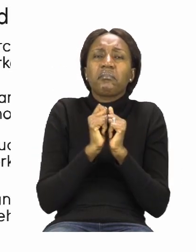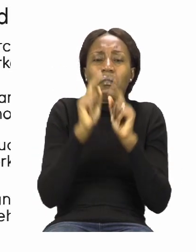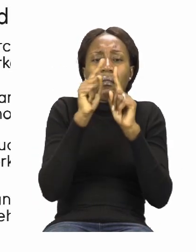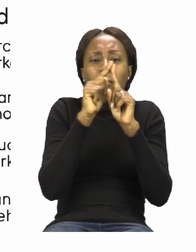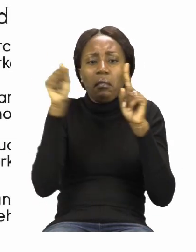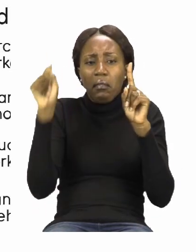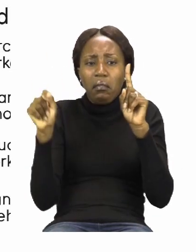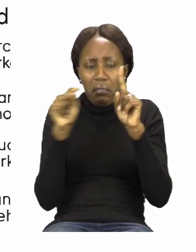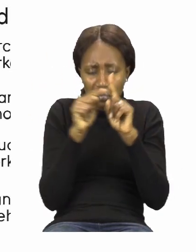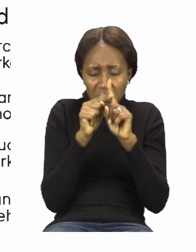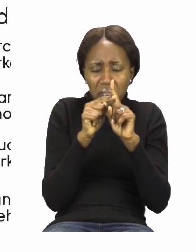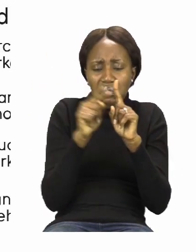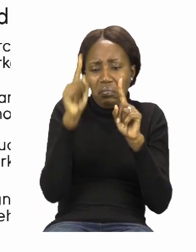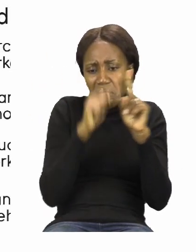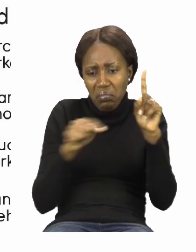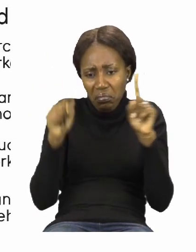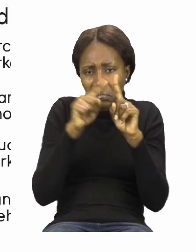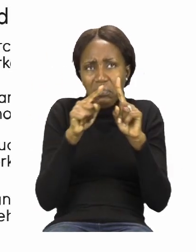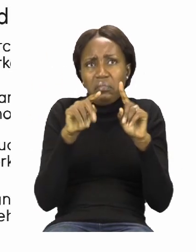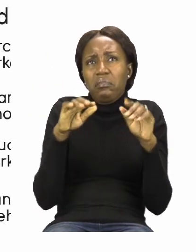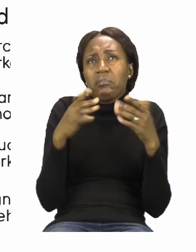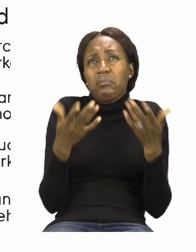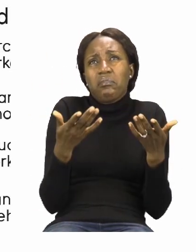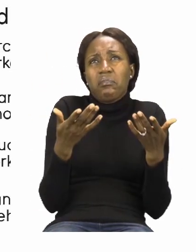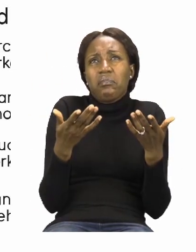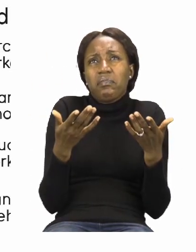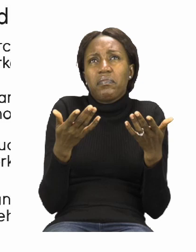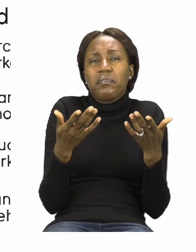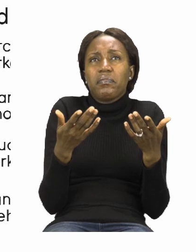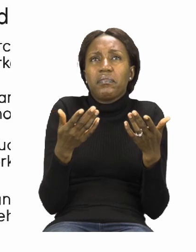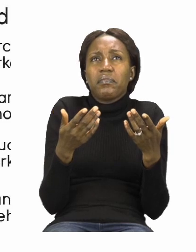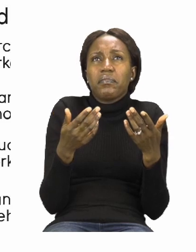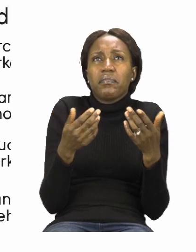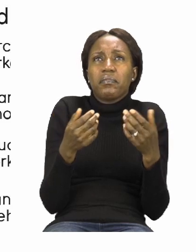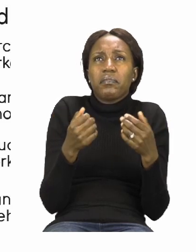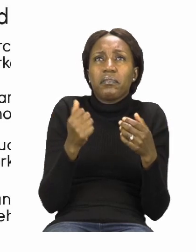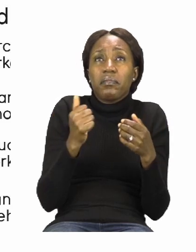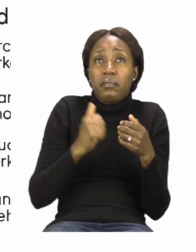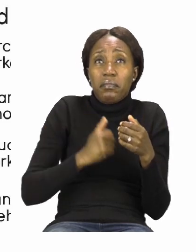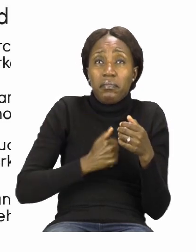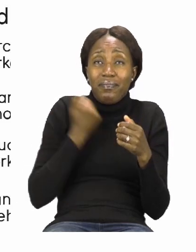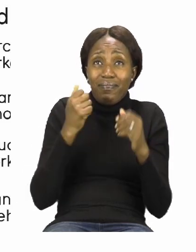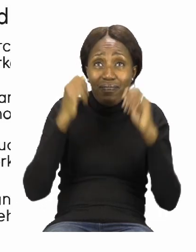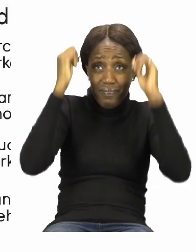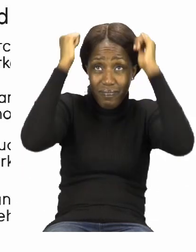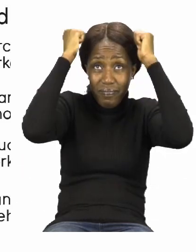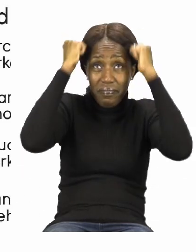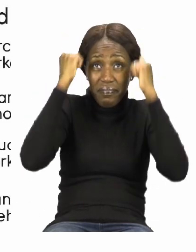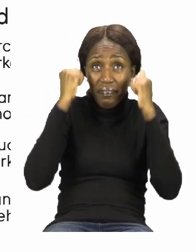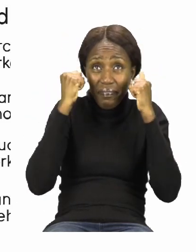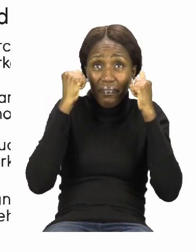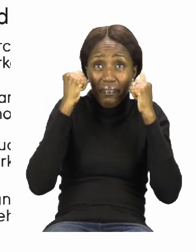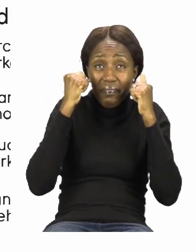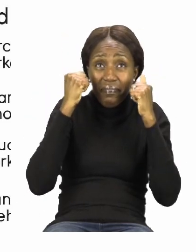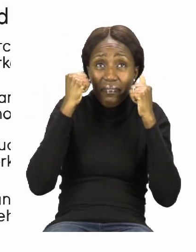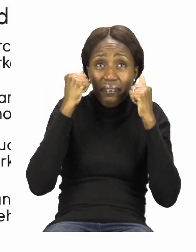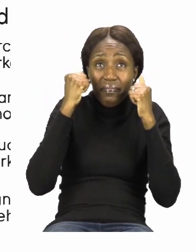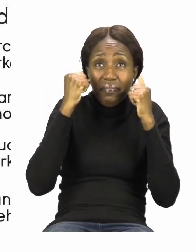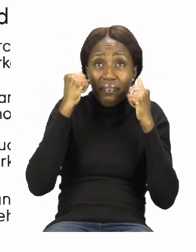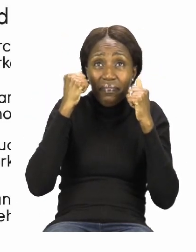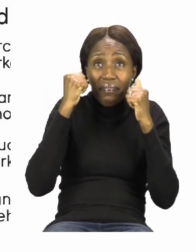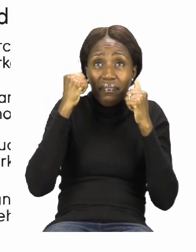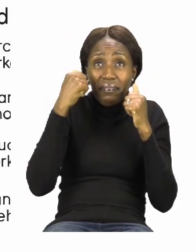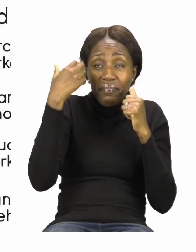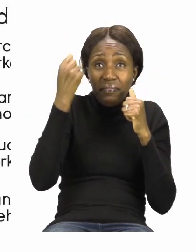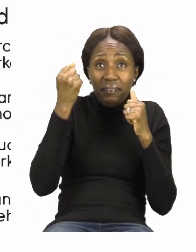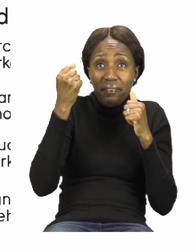arms. Then it says, my hat has... So you need to count